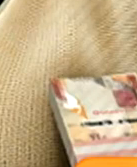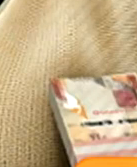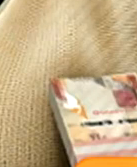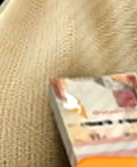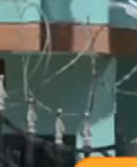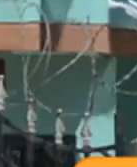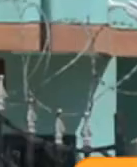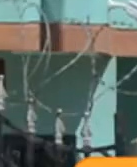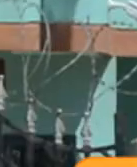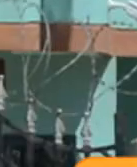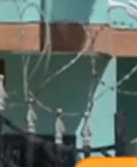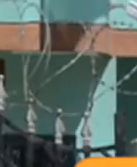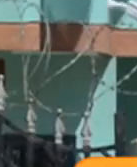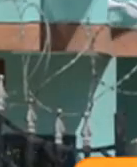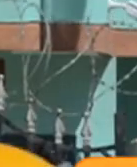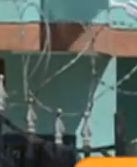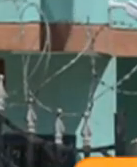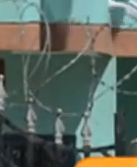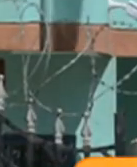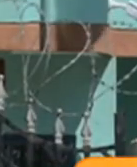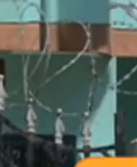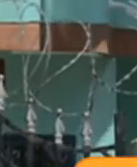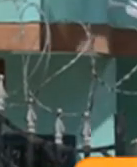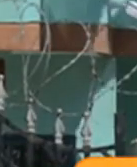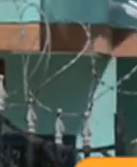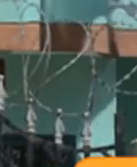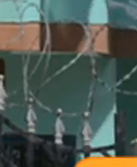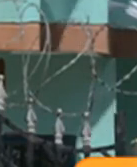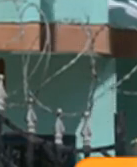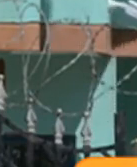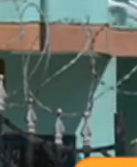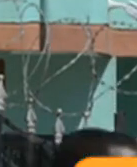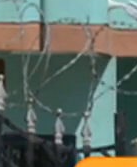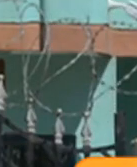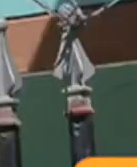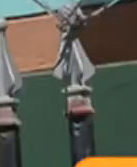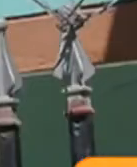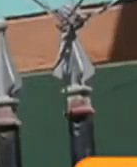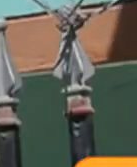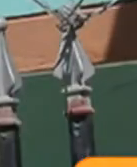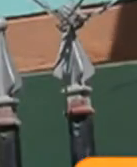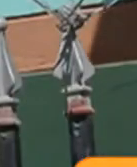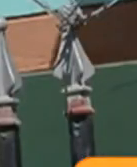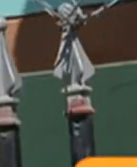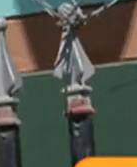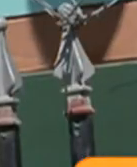Kemer Ward. Investigations reveal that eight companies submitted their bids for the tender, after which